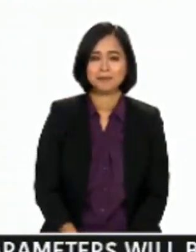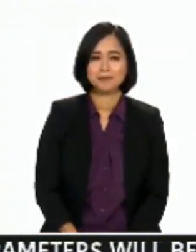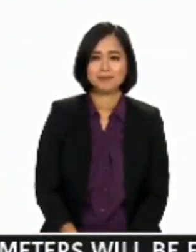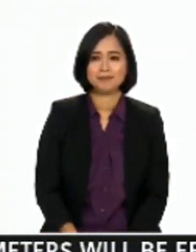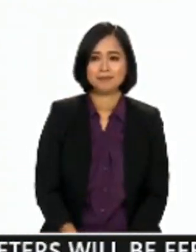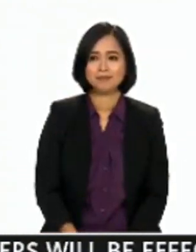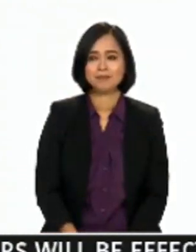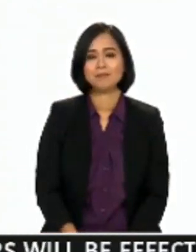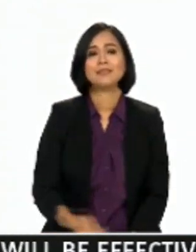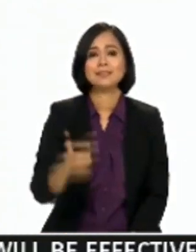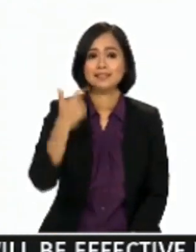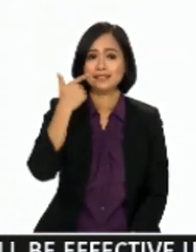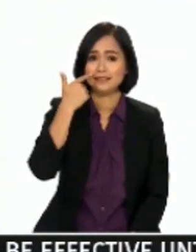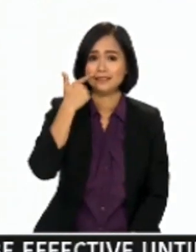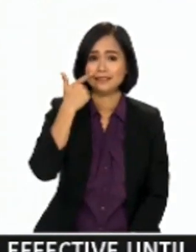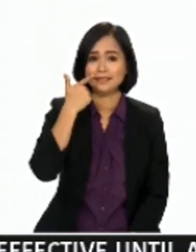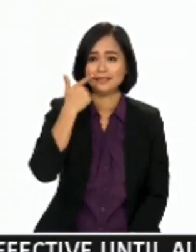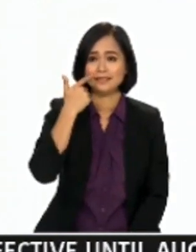Macapagal Arroyo,